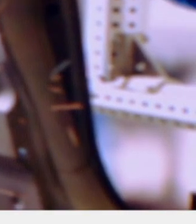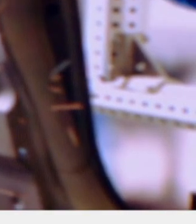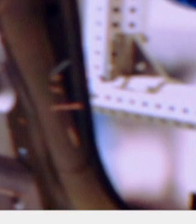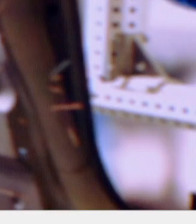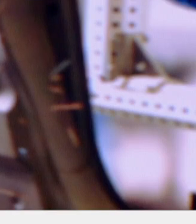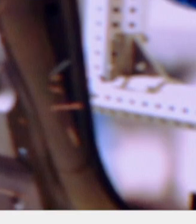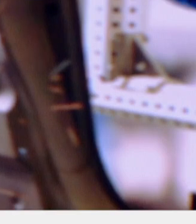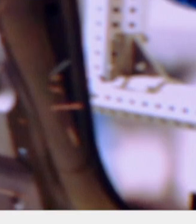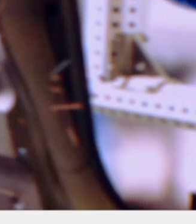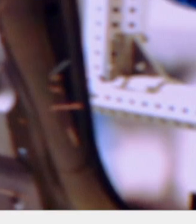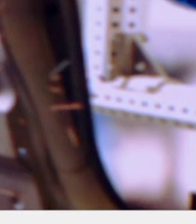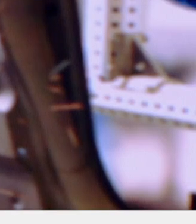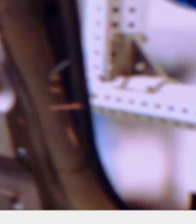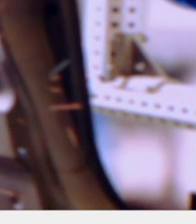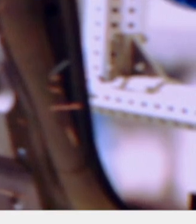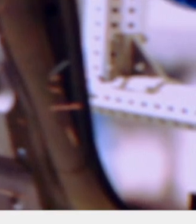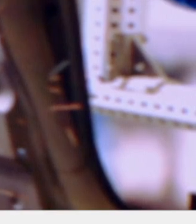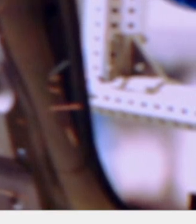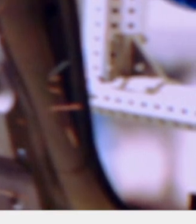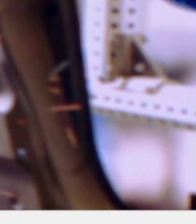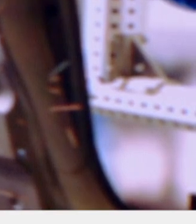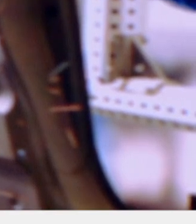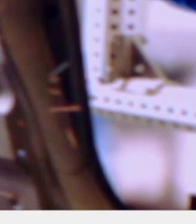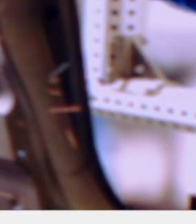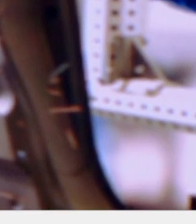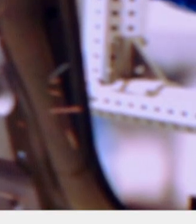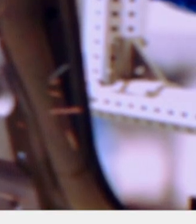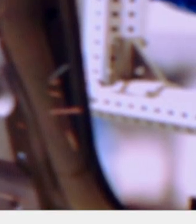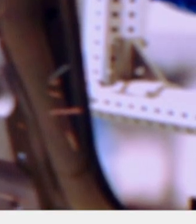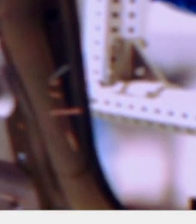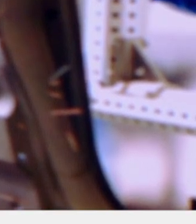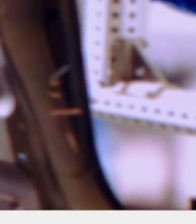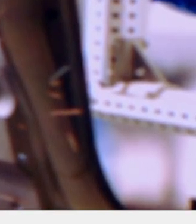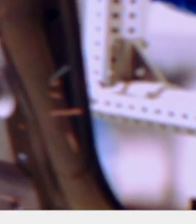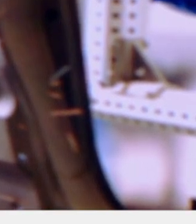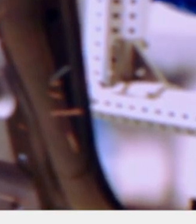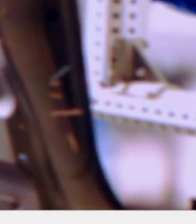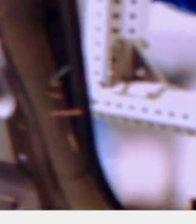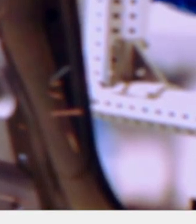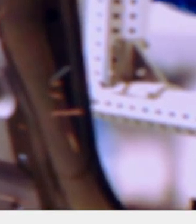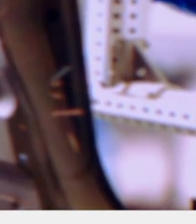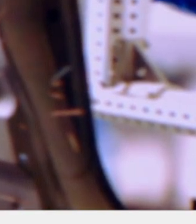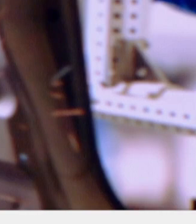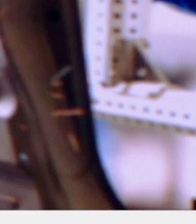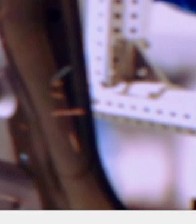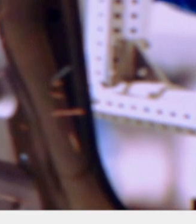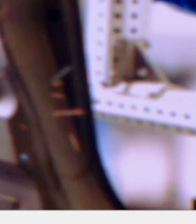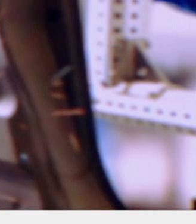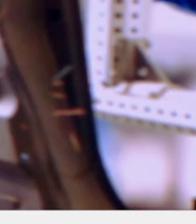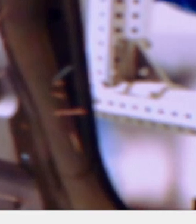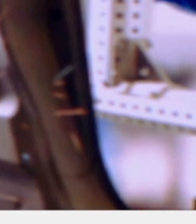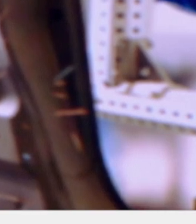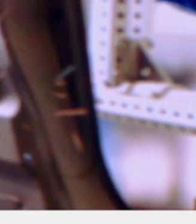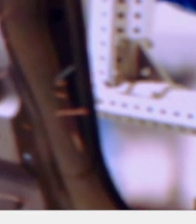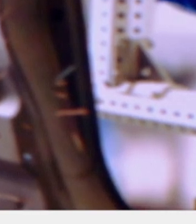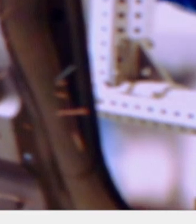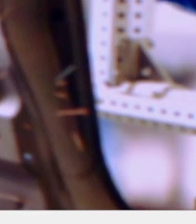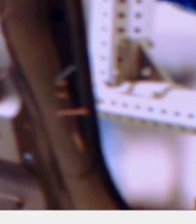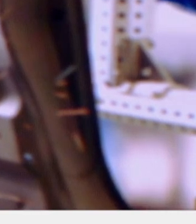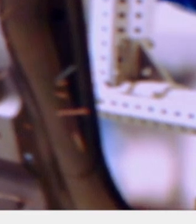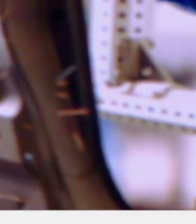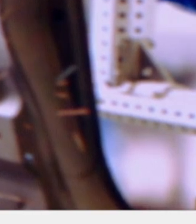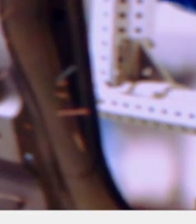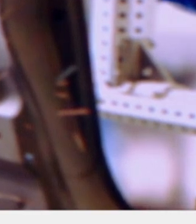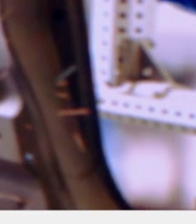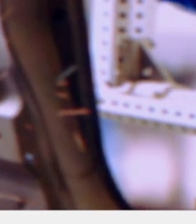The CSIR is a leading scientific and technology research organization that researches and develops transformative technologies to